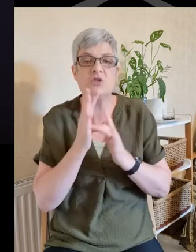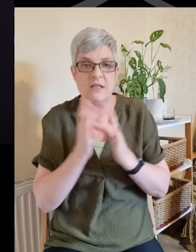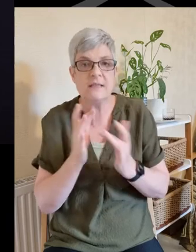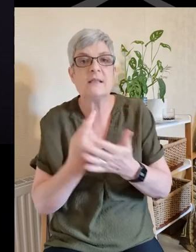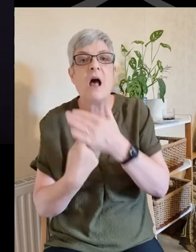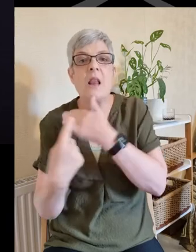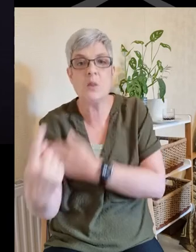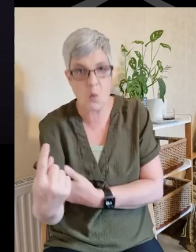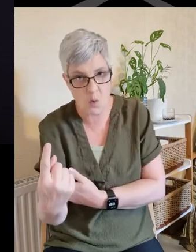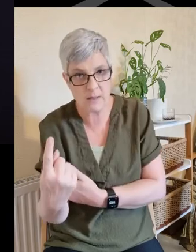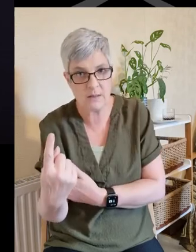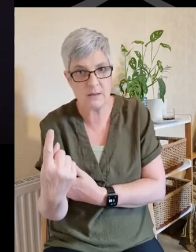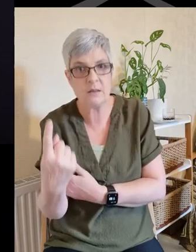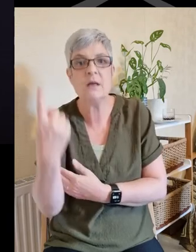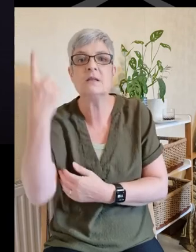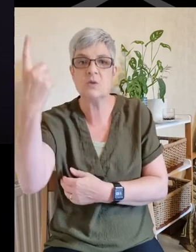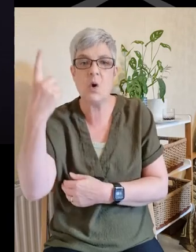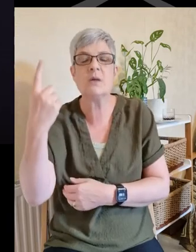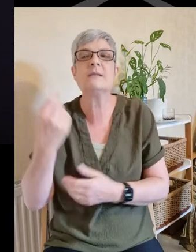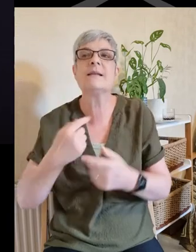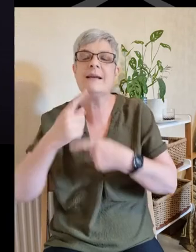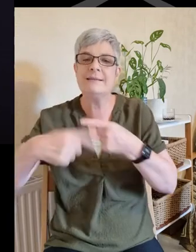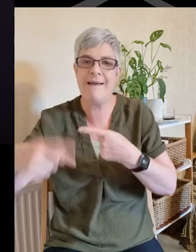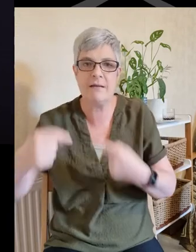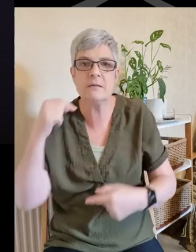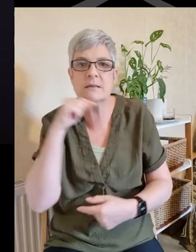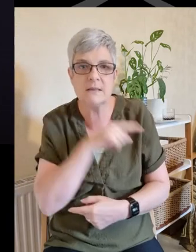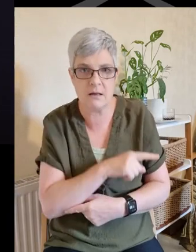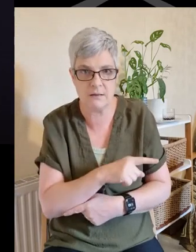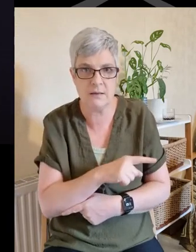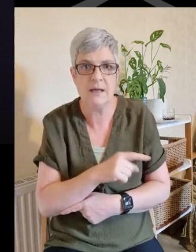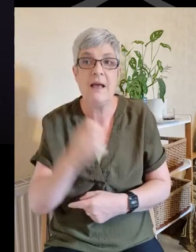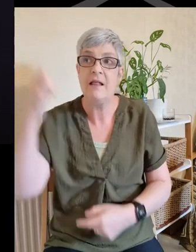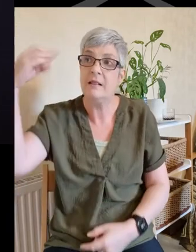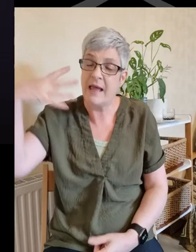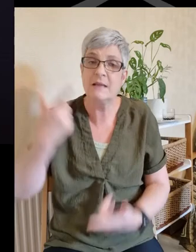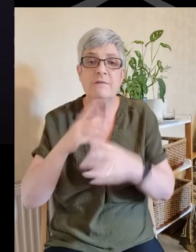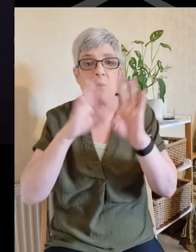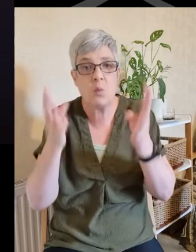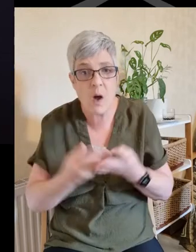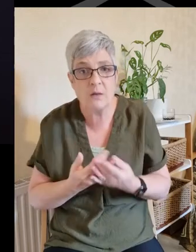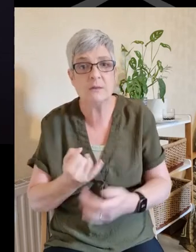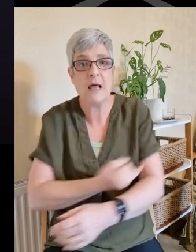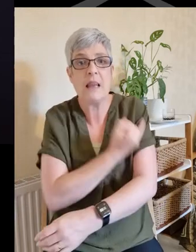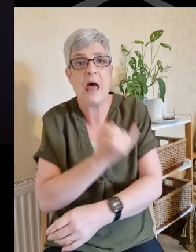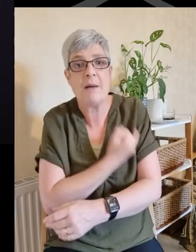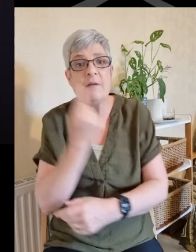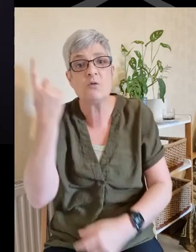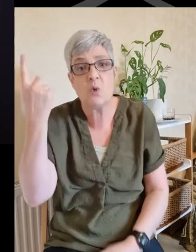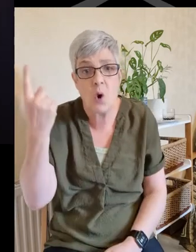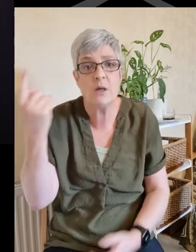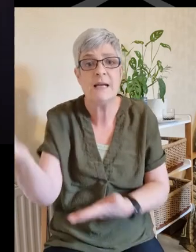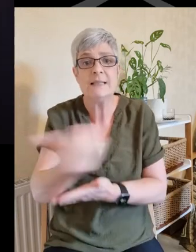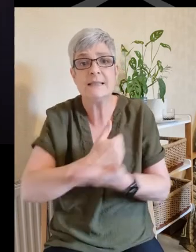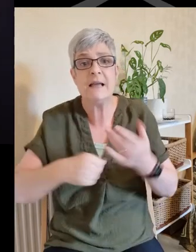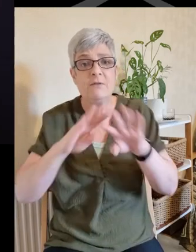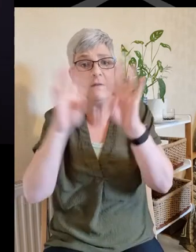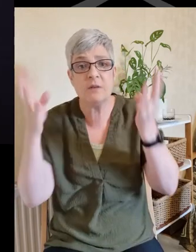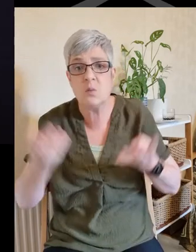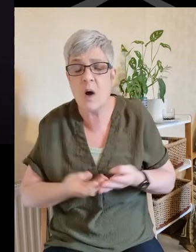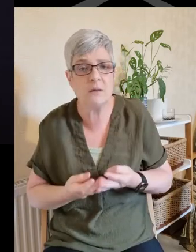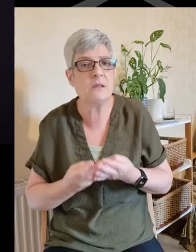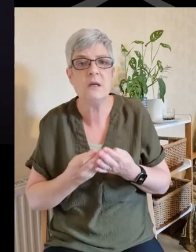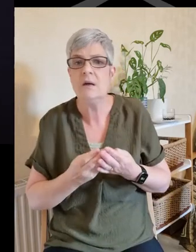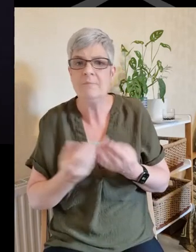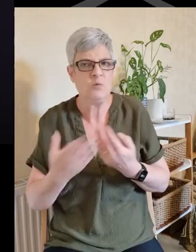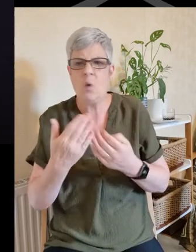God's eternal Son. Jesus alone who is the light of the world, the Lamb of God, the Savior of the world. There is no other story, no